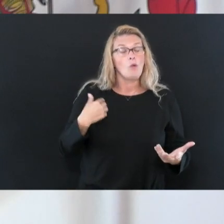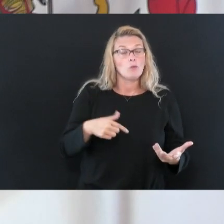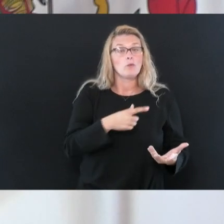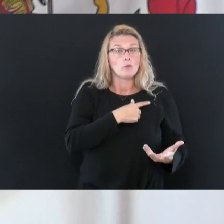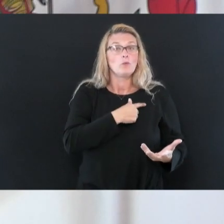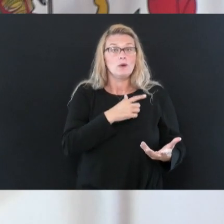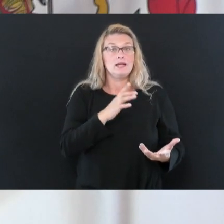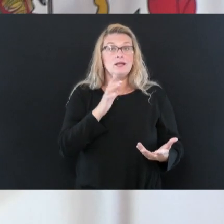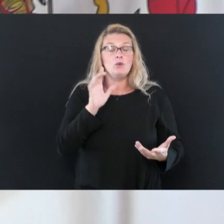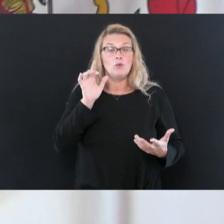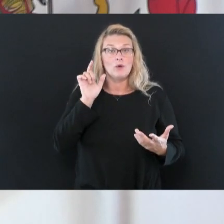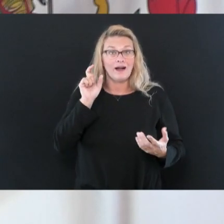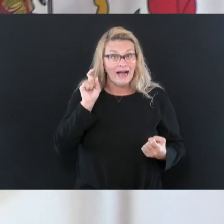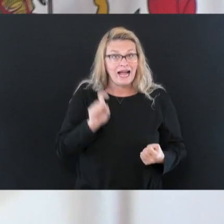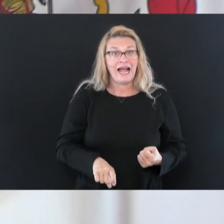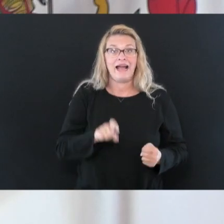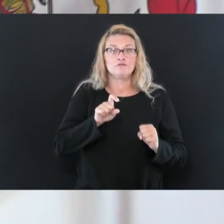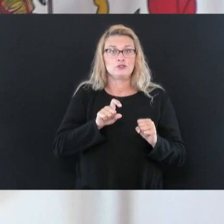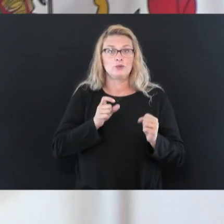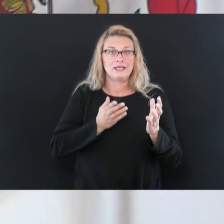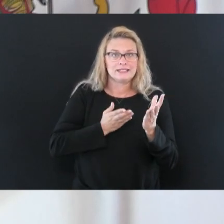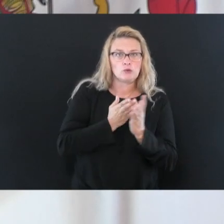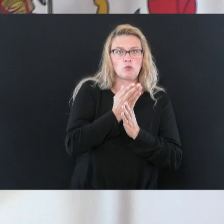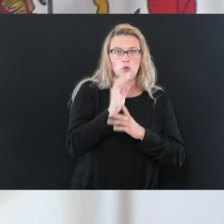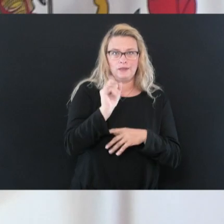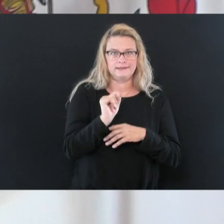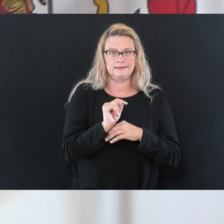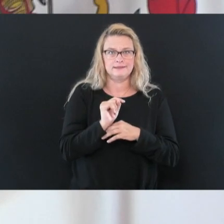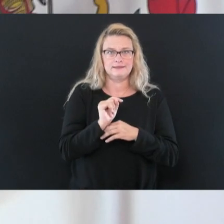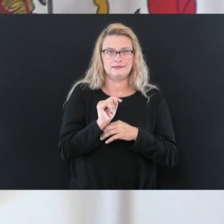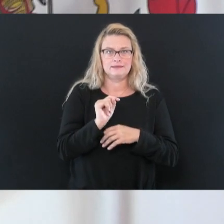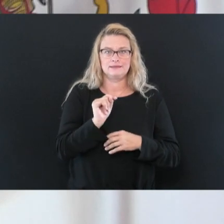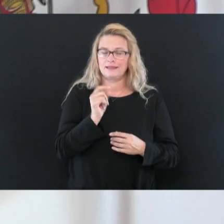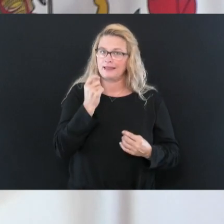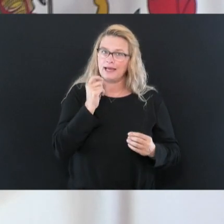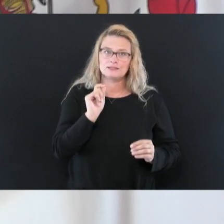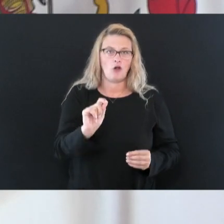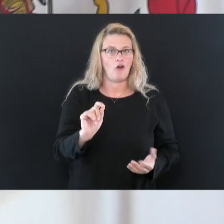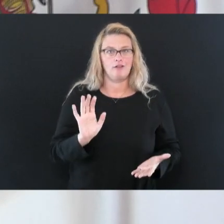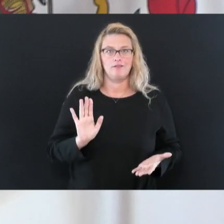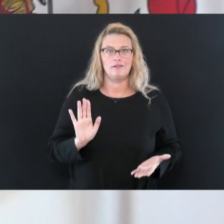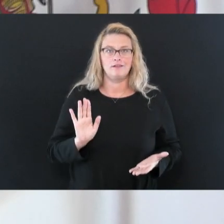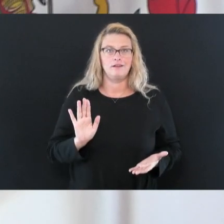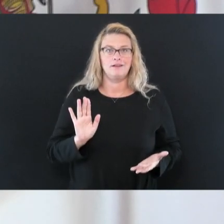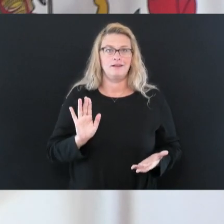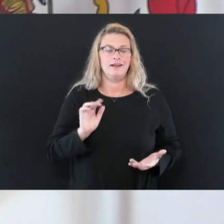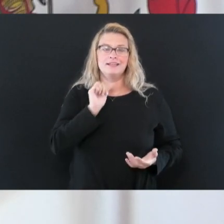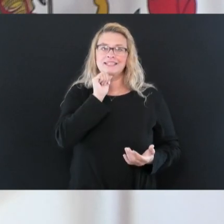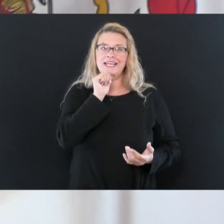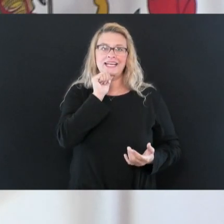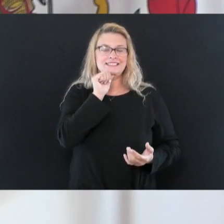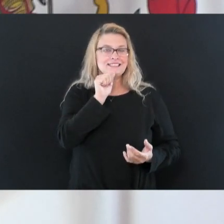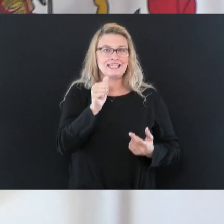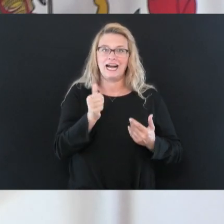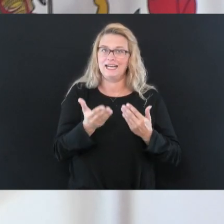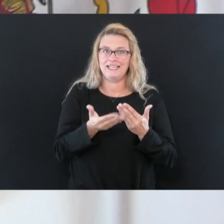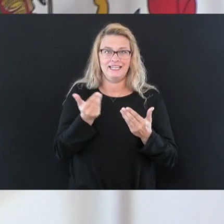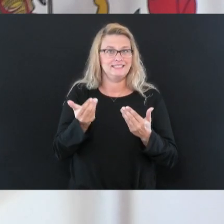to have to deal with this. That's all there is to it. It is not going to be